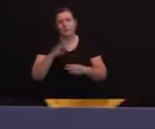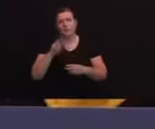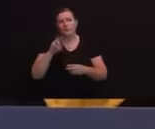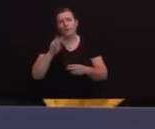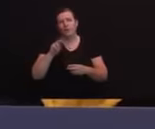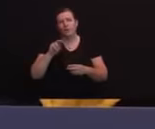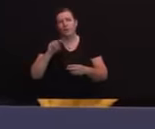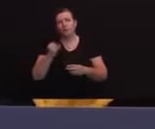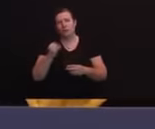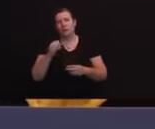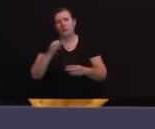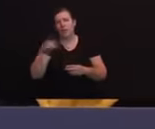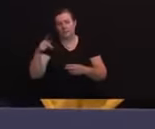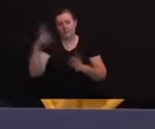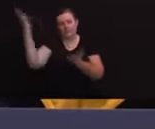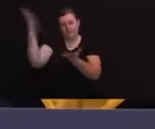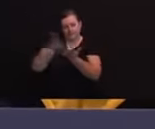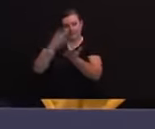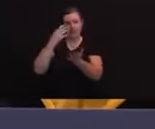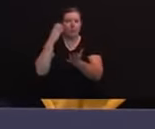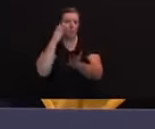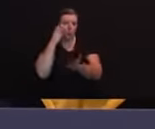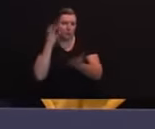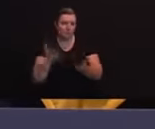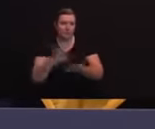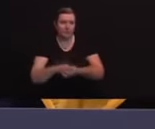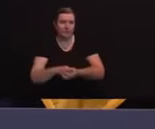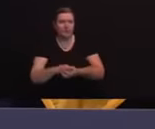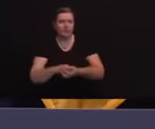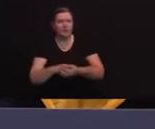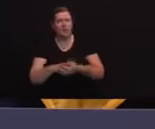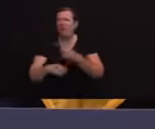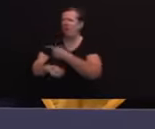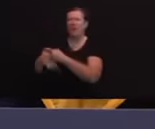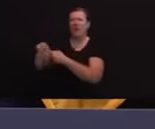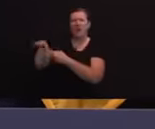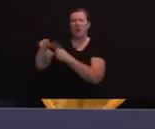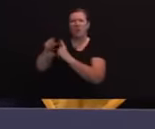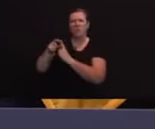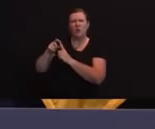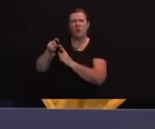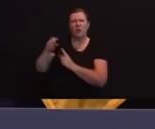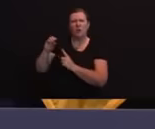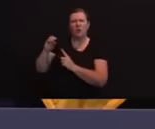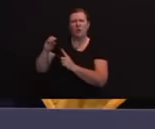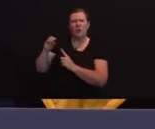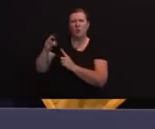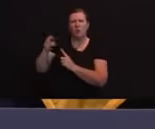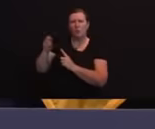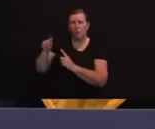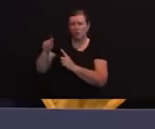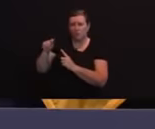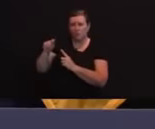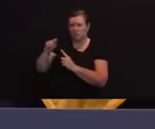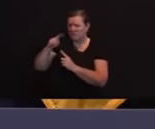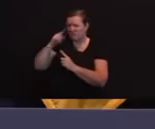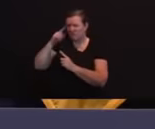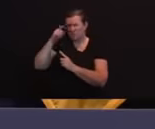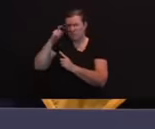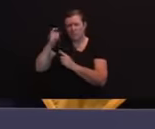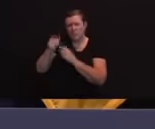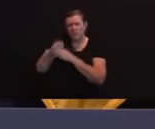quick things. Number one, you used the word cohort, and there was some confusion in the spring and the summer about what